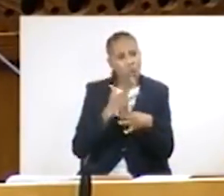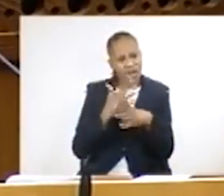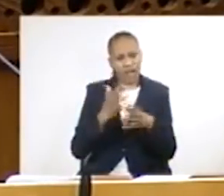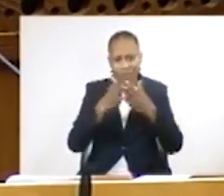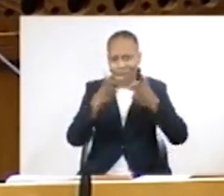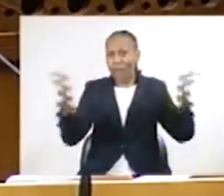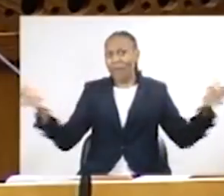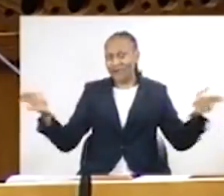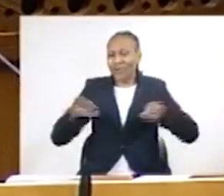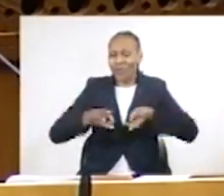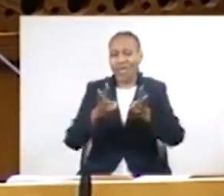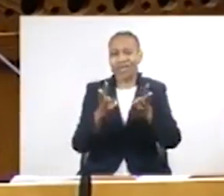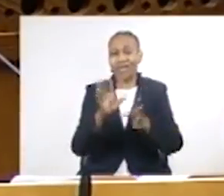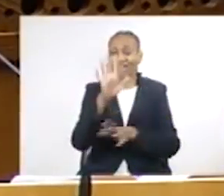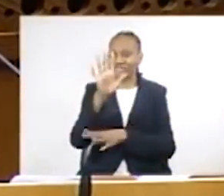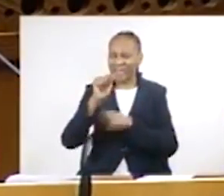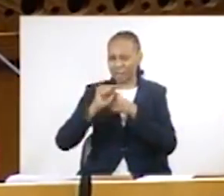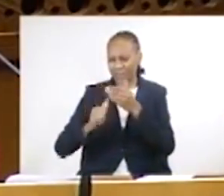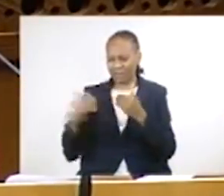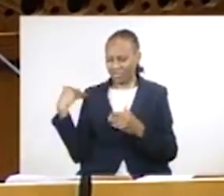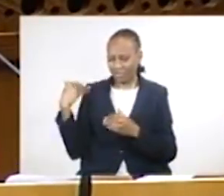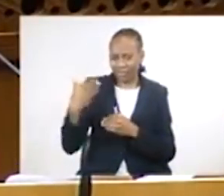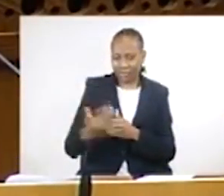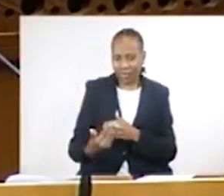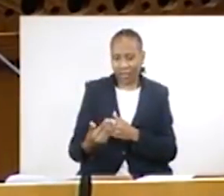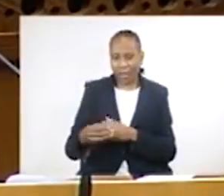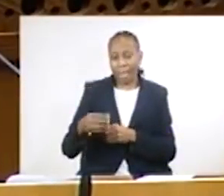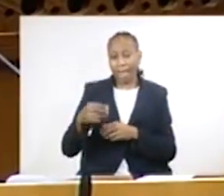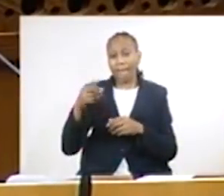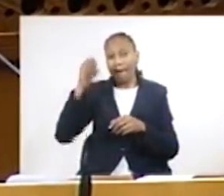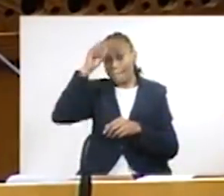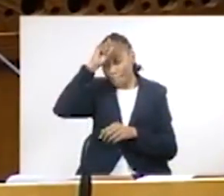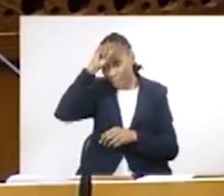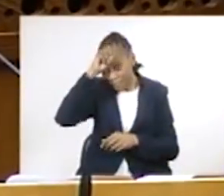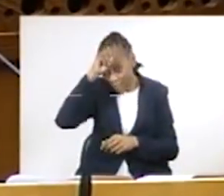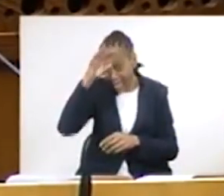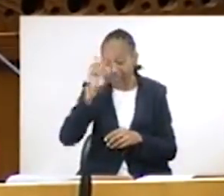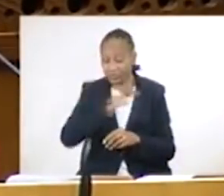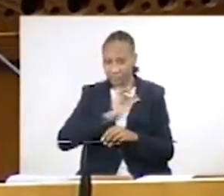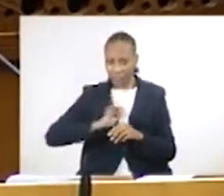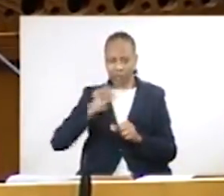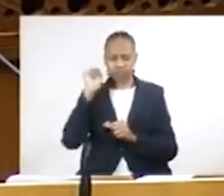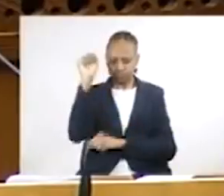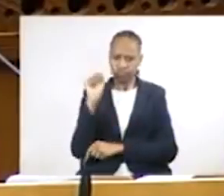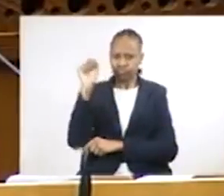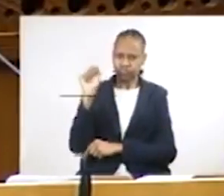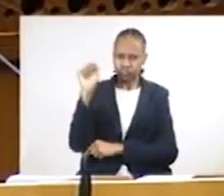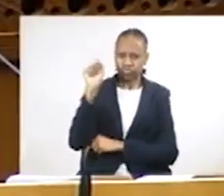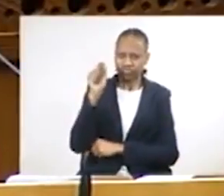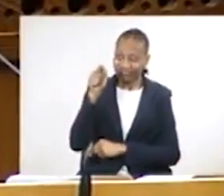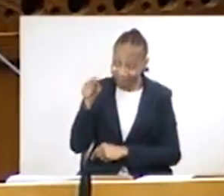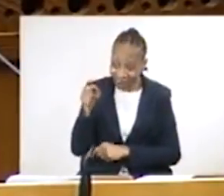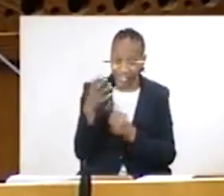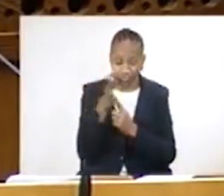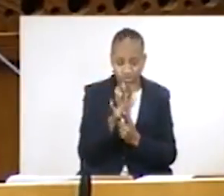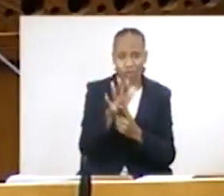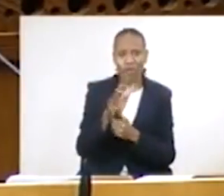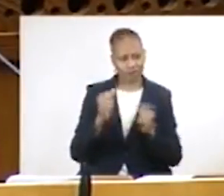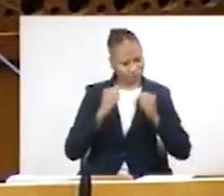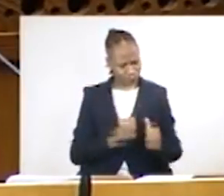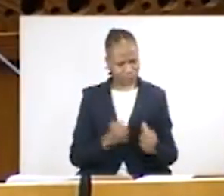President said a minimum wage shall be investigated. There is no need to investigate. This House must show leadership and